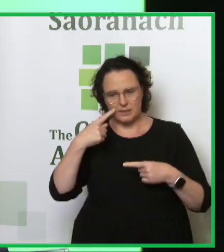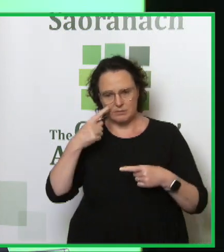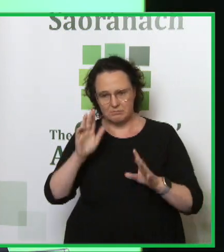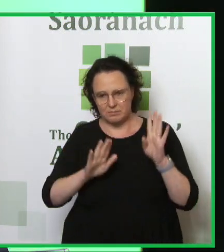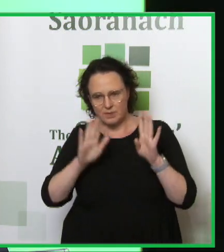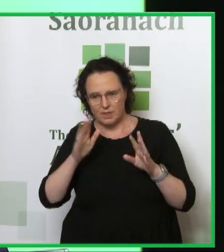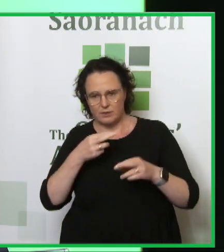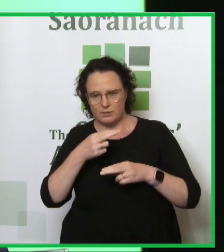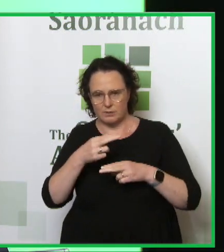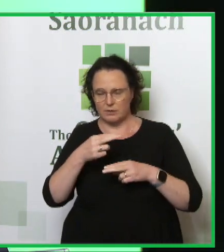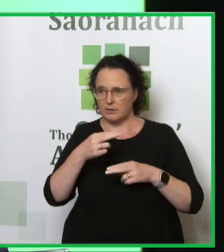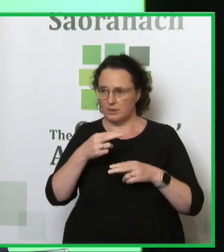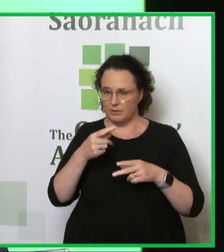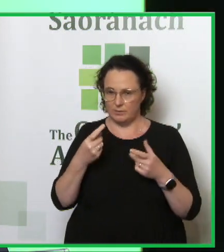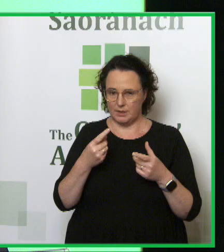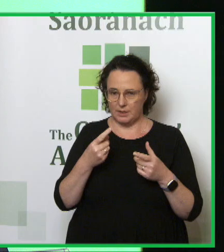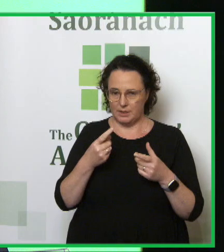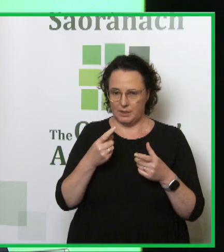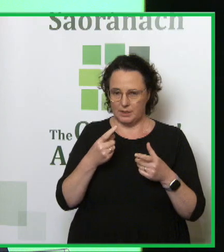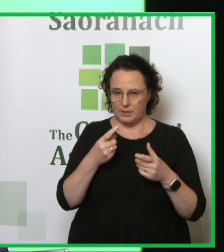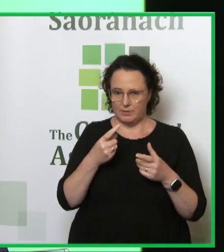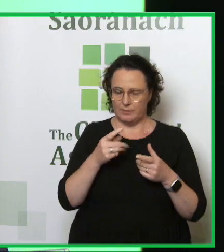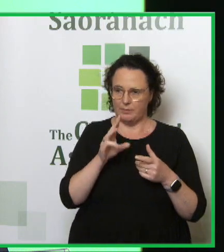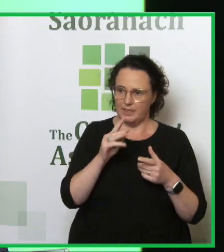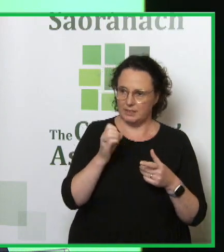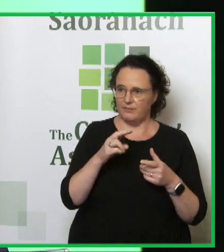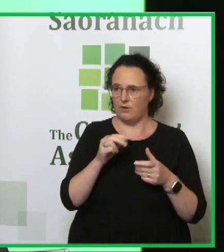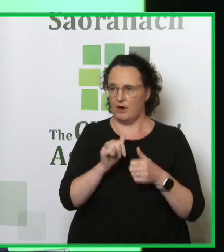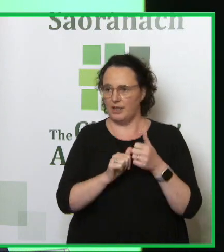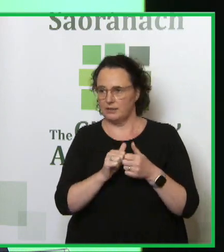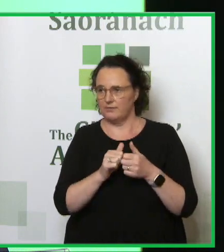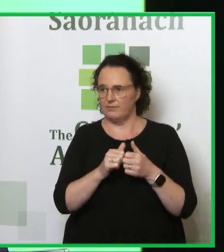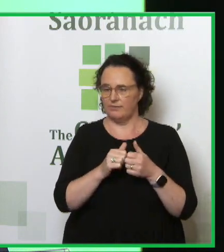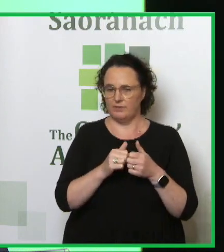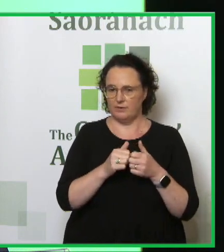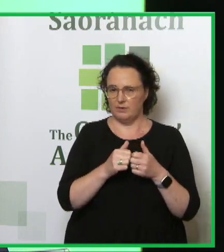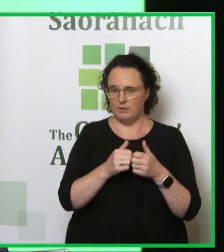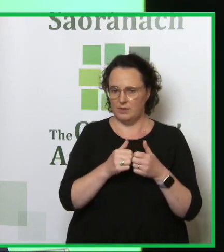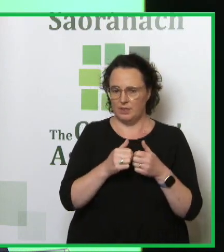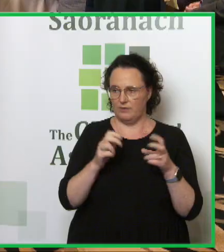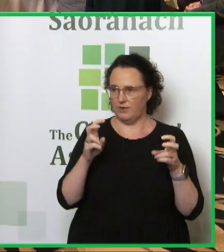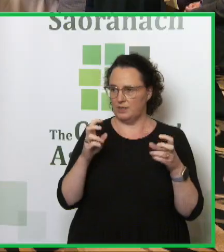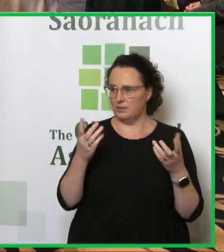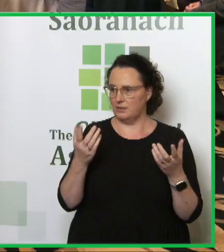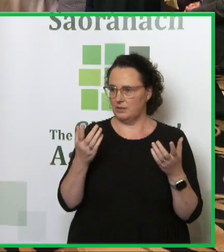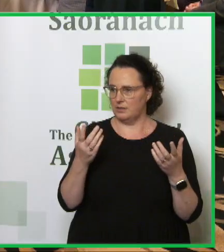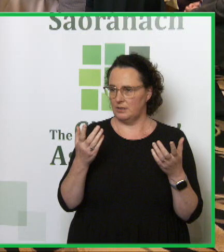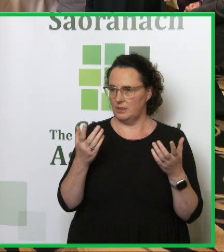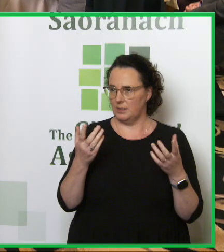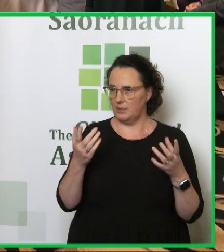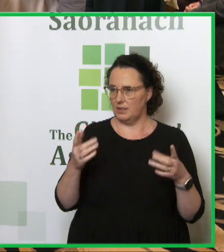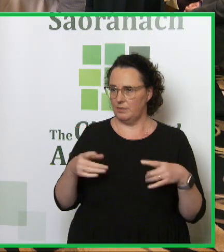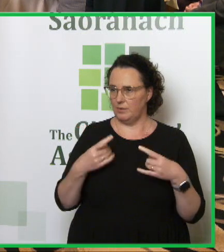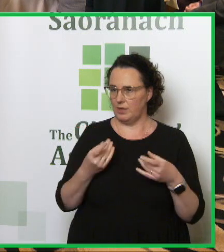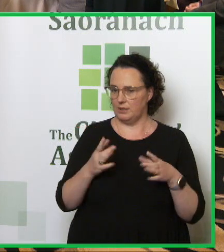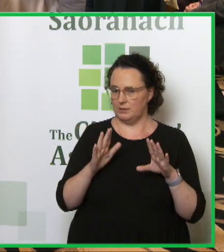more passive or active instead of passive, or we just where that stands at a minute? Is everybody happy where it stands, or do you want